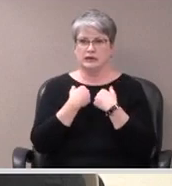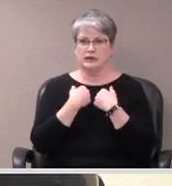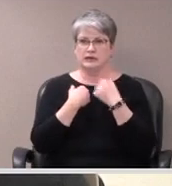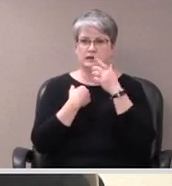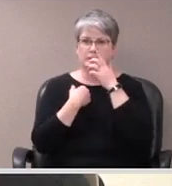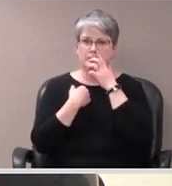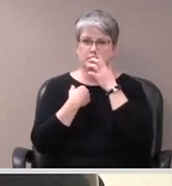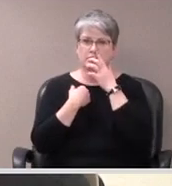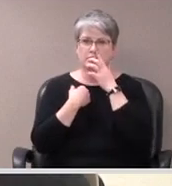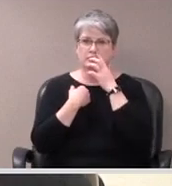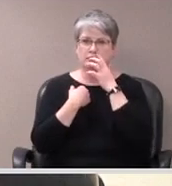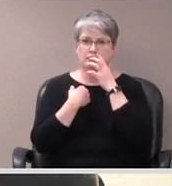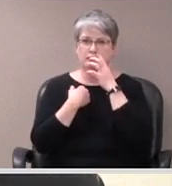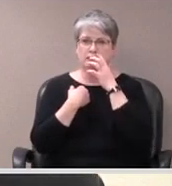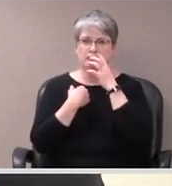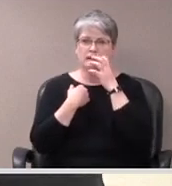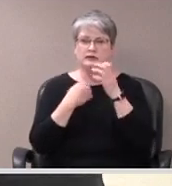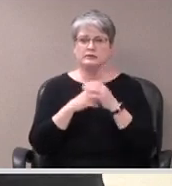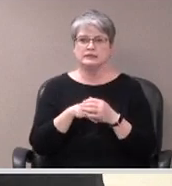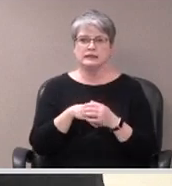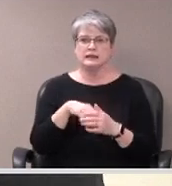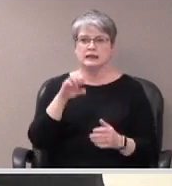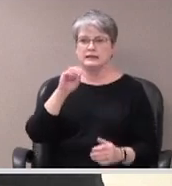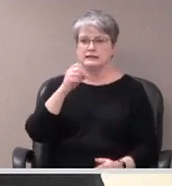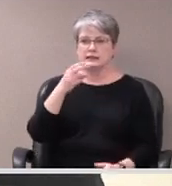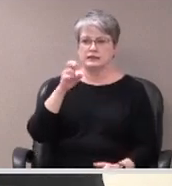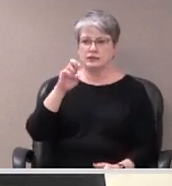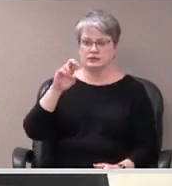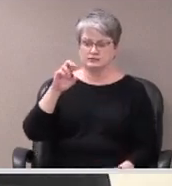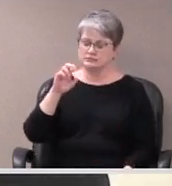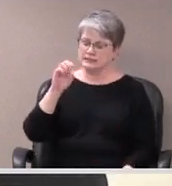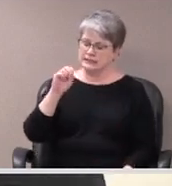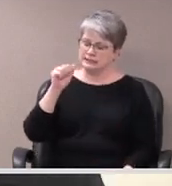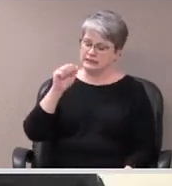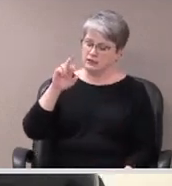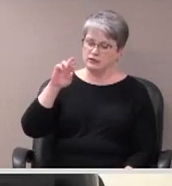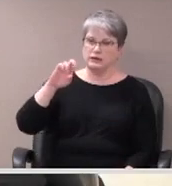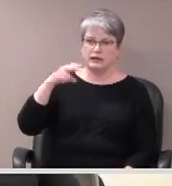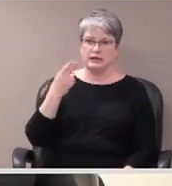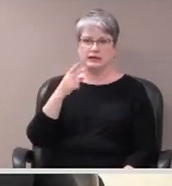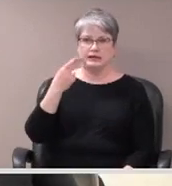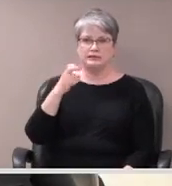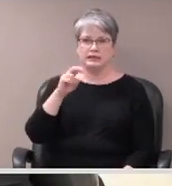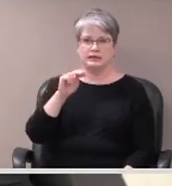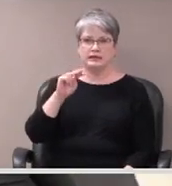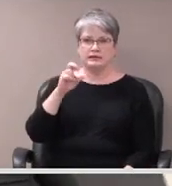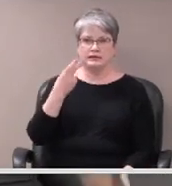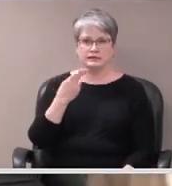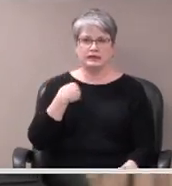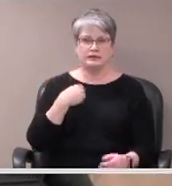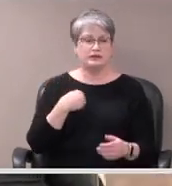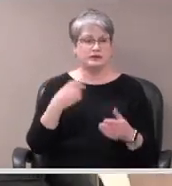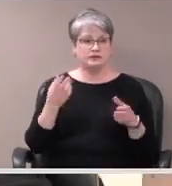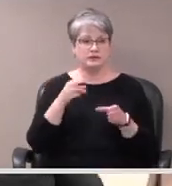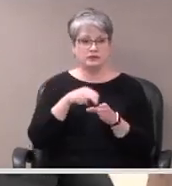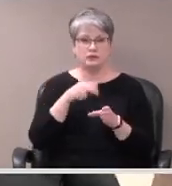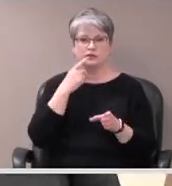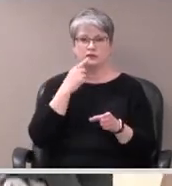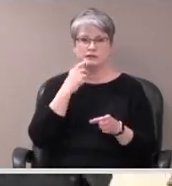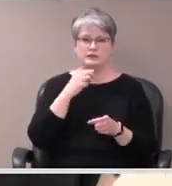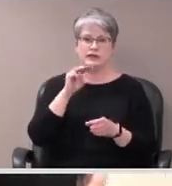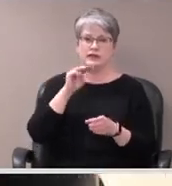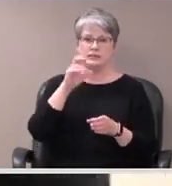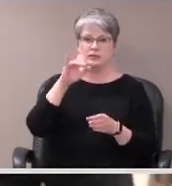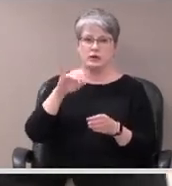Bick Elementary School teacher, Sarah Hanna. Joining her in the recognition is Assistant Superintendent Nate Meyer and her